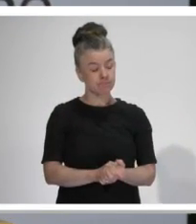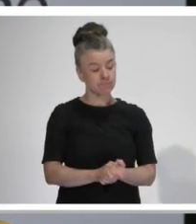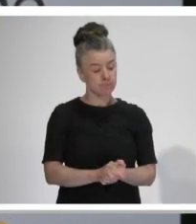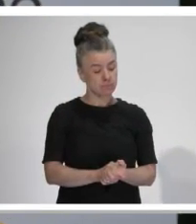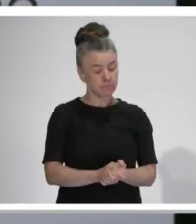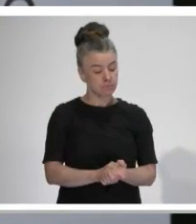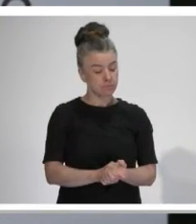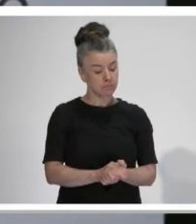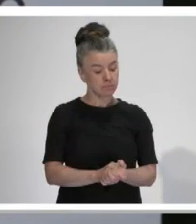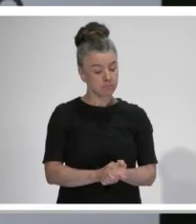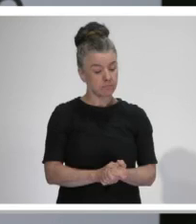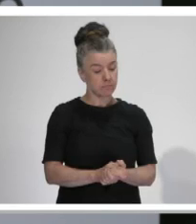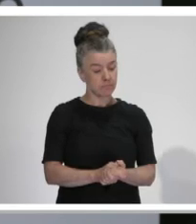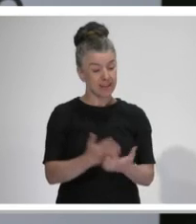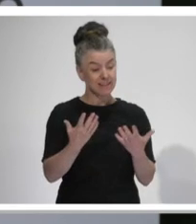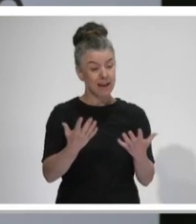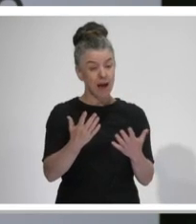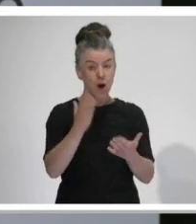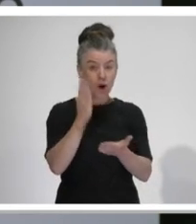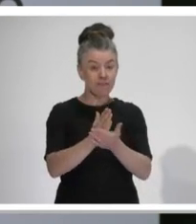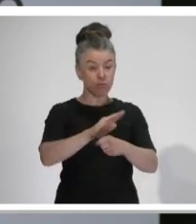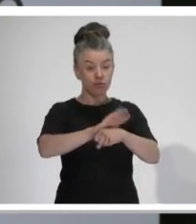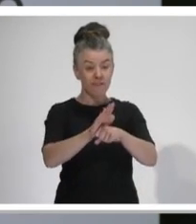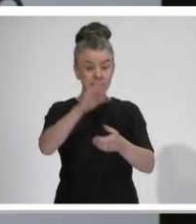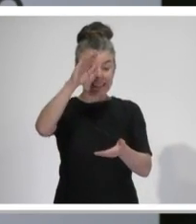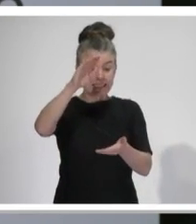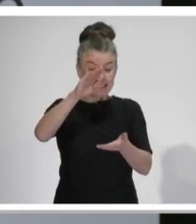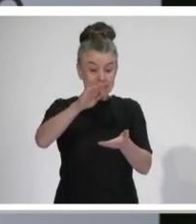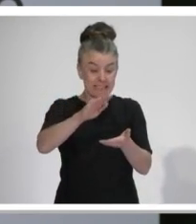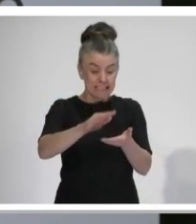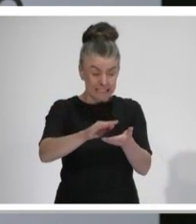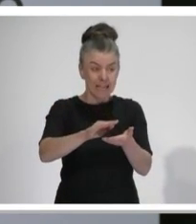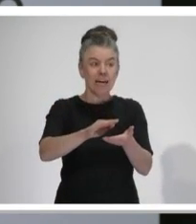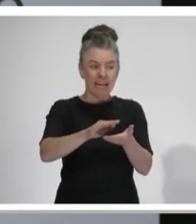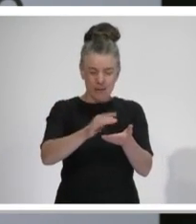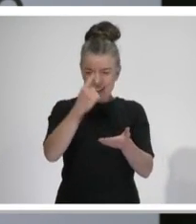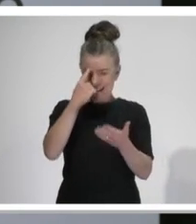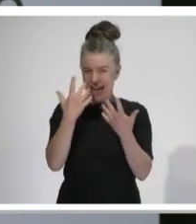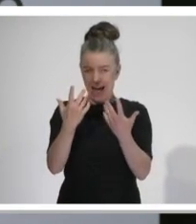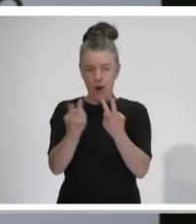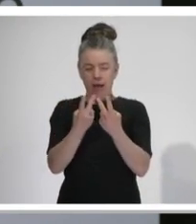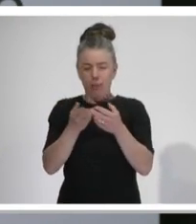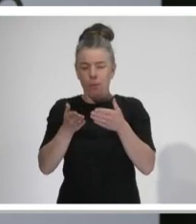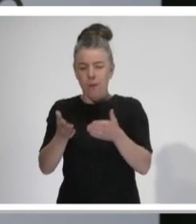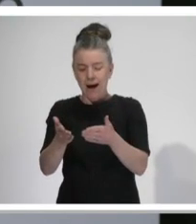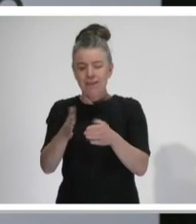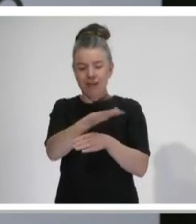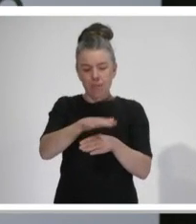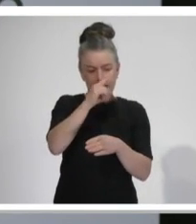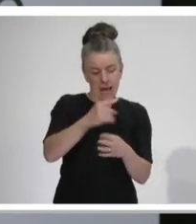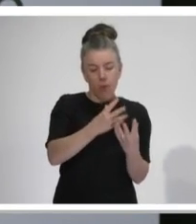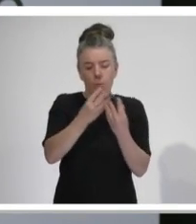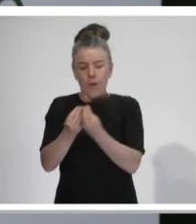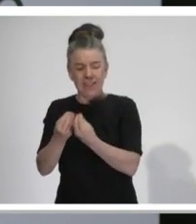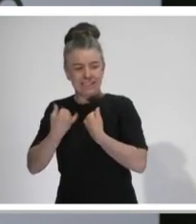particularly as our numbers have gone right down, at what we can put in place in order to enable that but still keep people safe. To expedite that